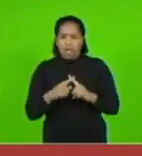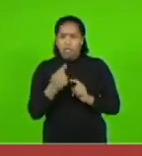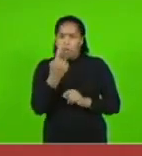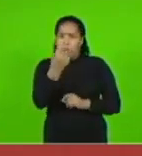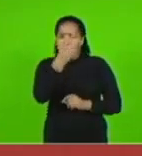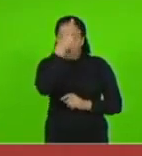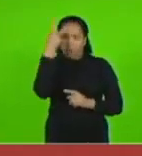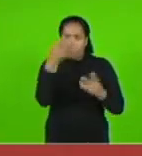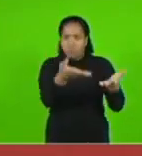have.